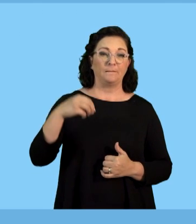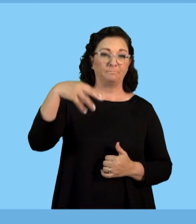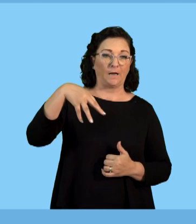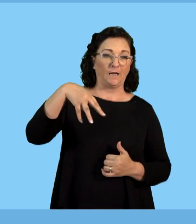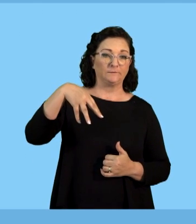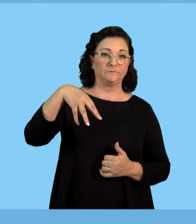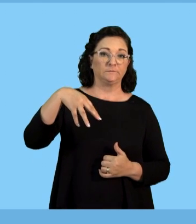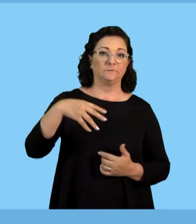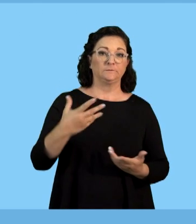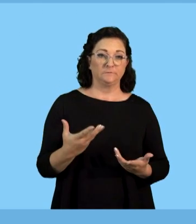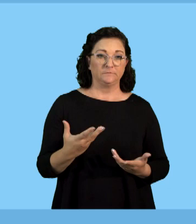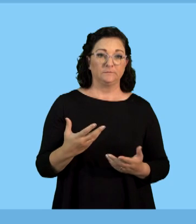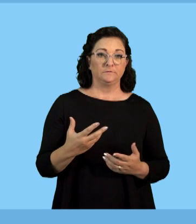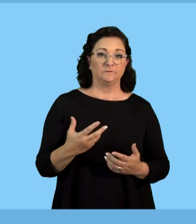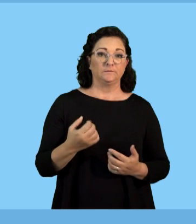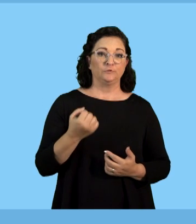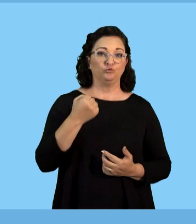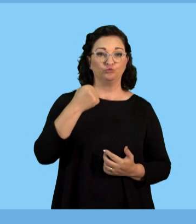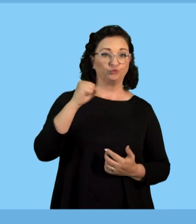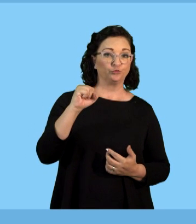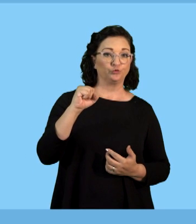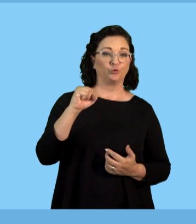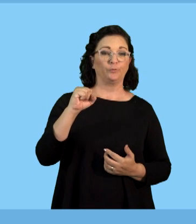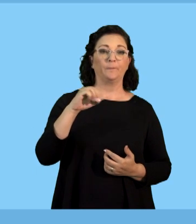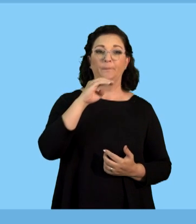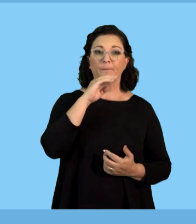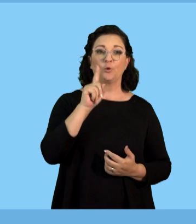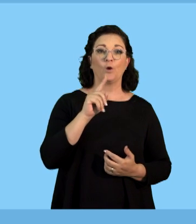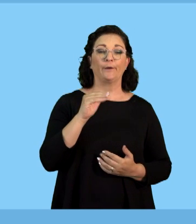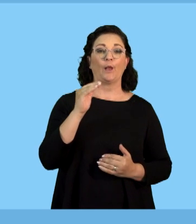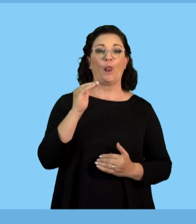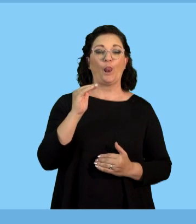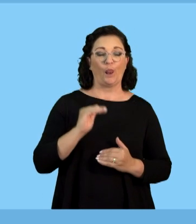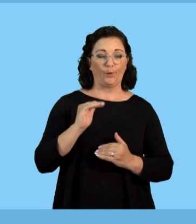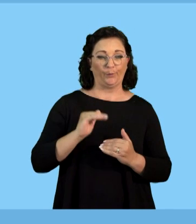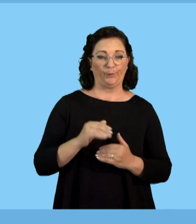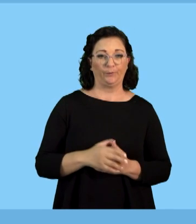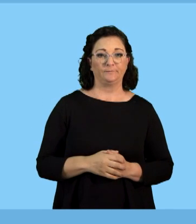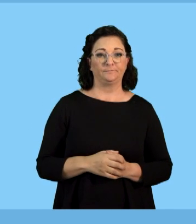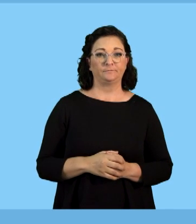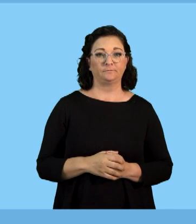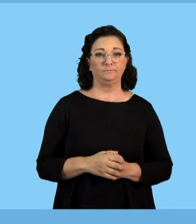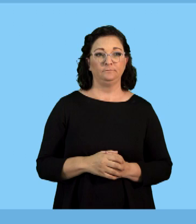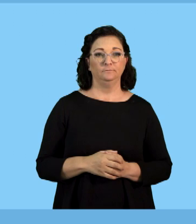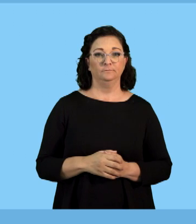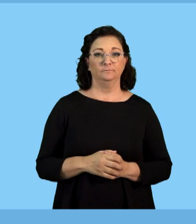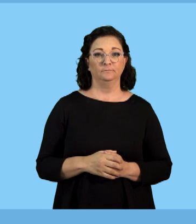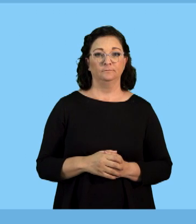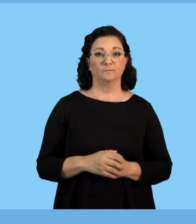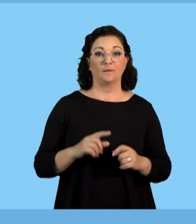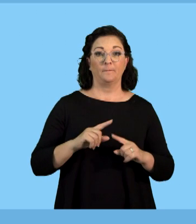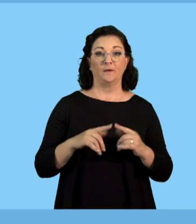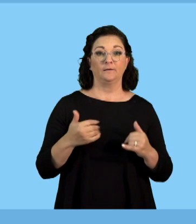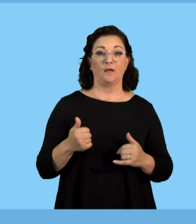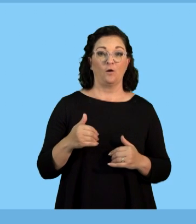have to be the brightest, it means that the resistance there must be low. And for it to be the dimmest, the